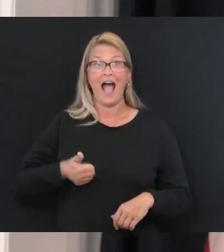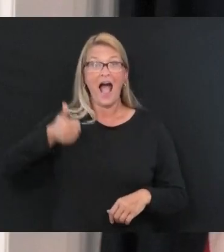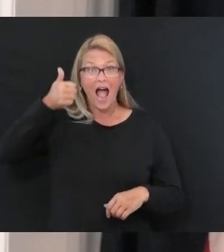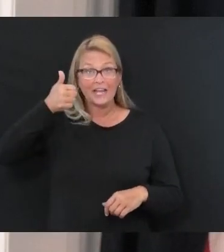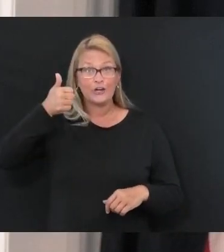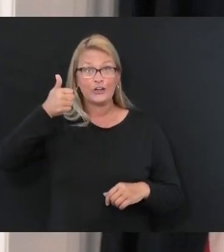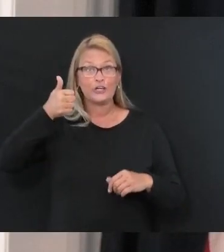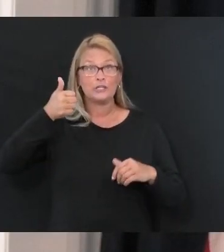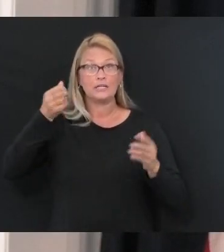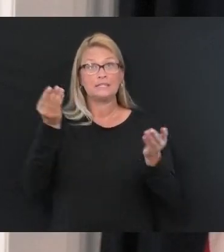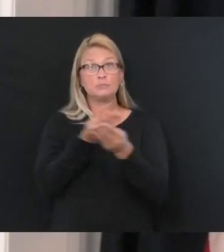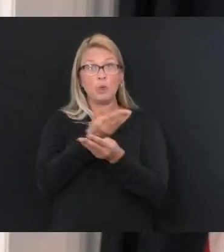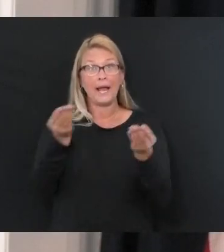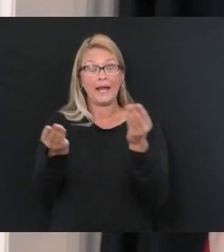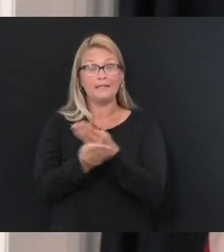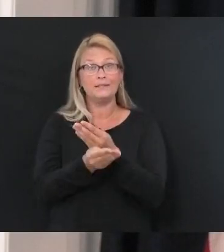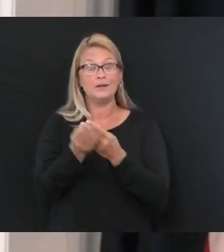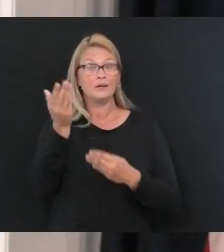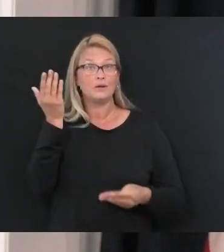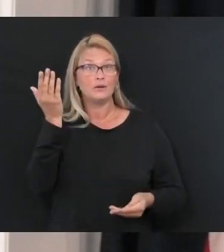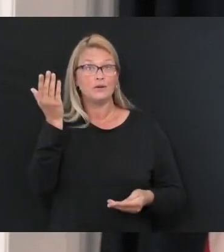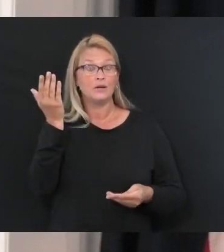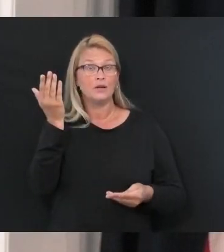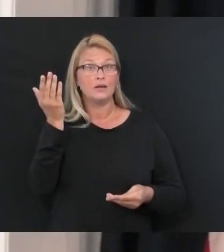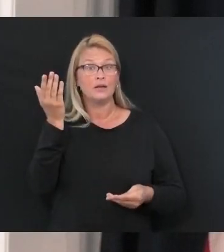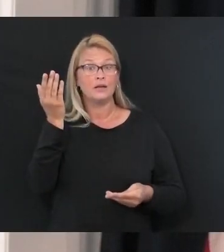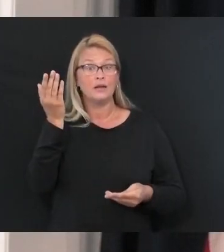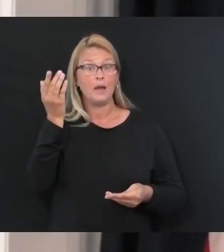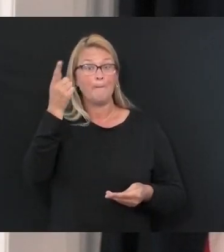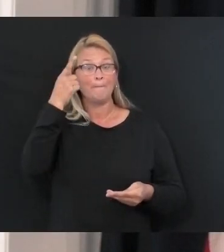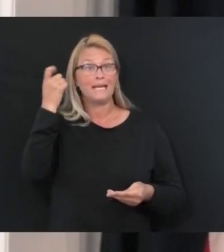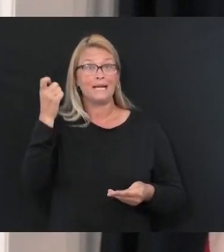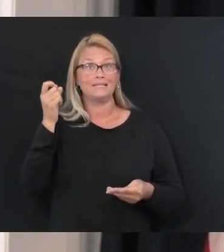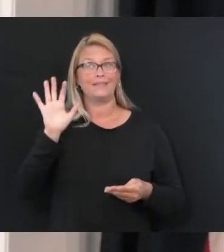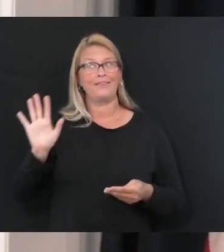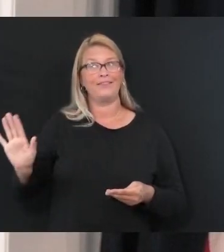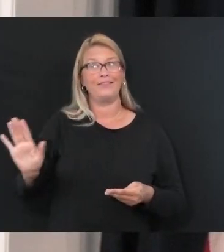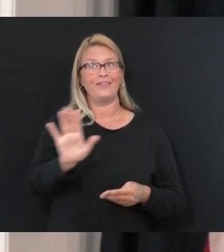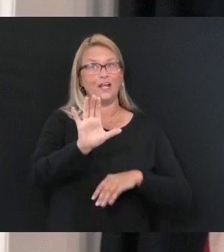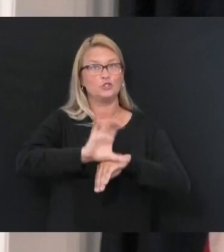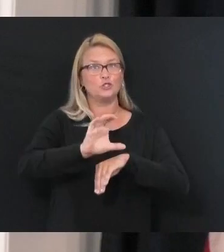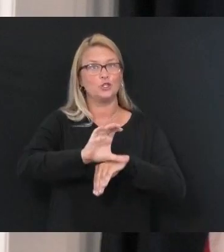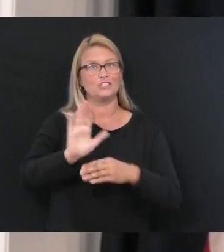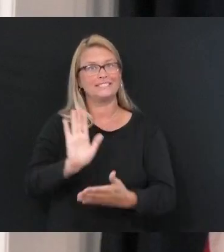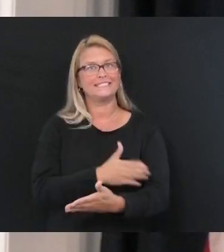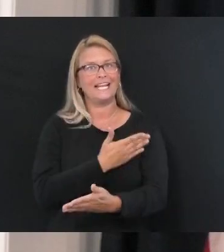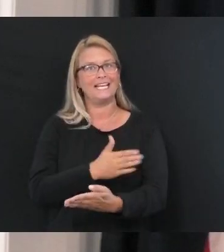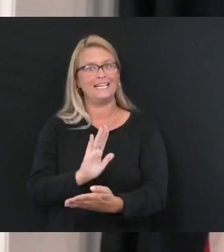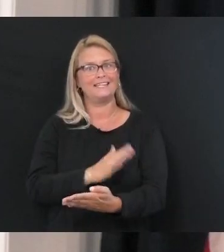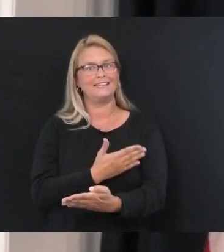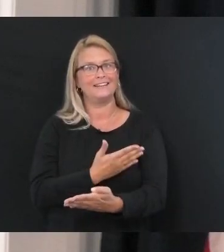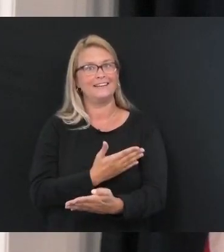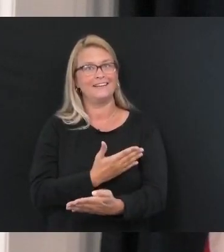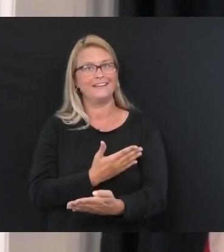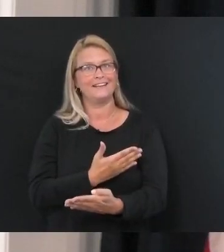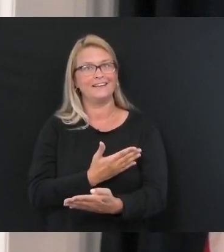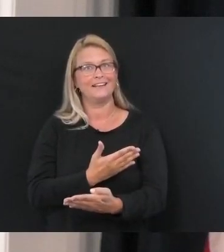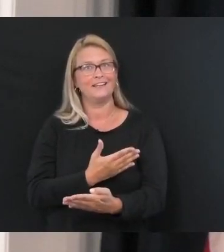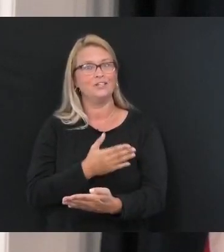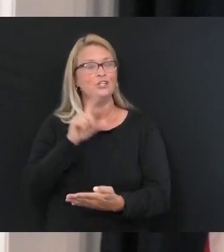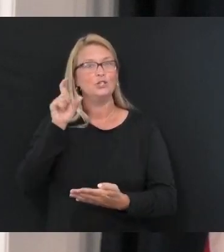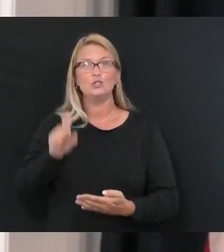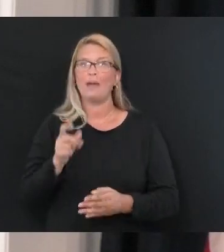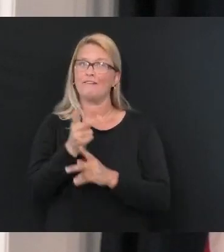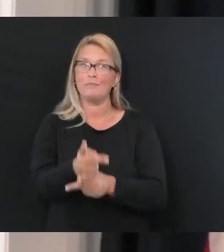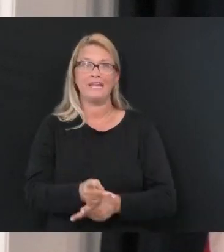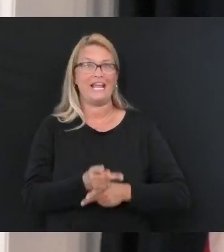of spread is because of singing. And we have to be really careful as we are with each